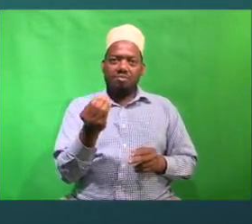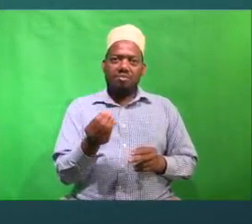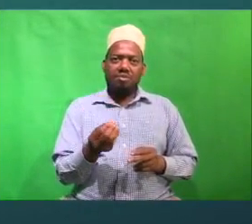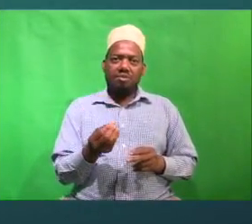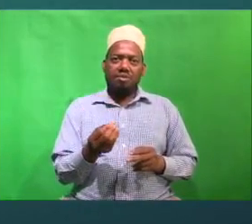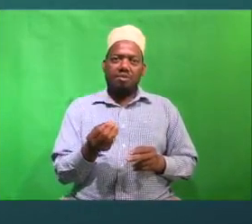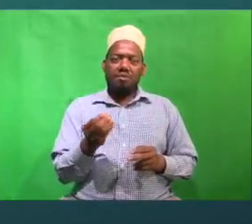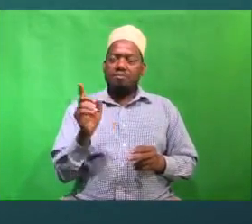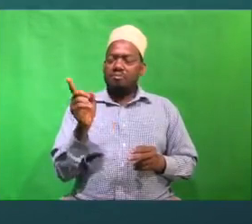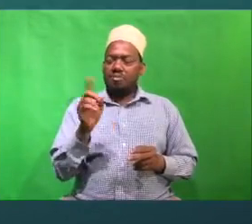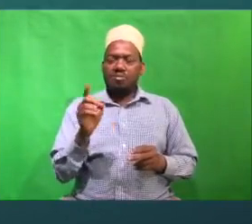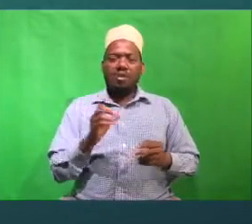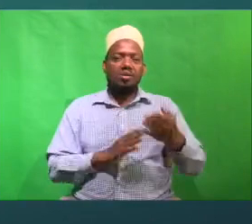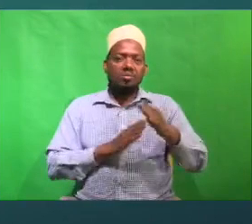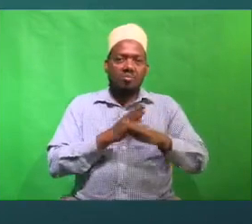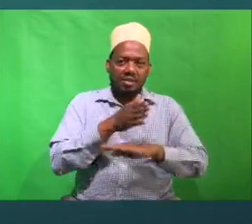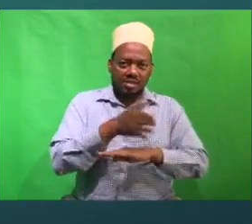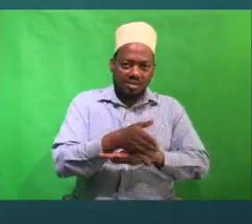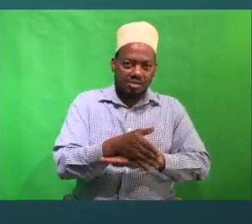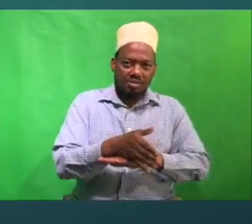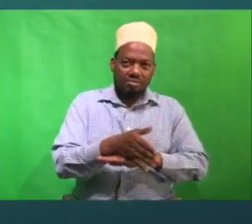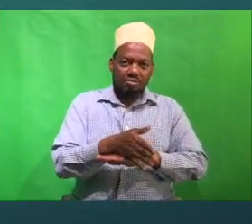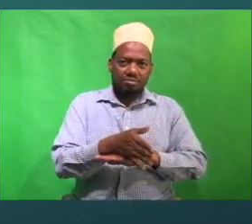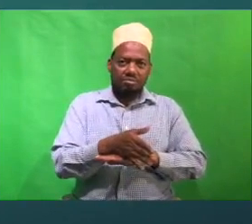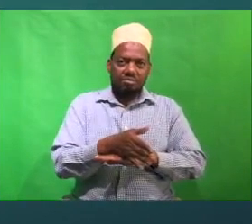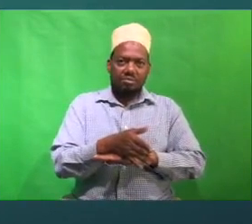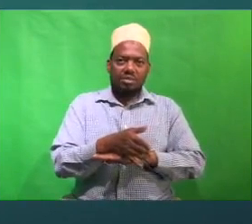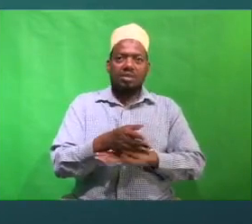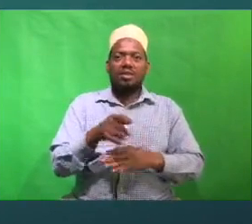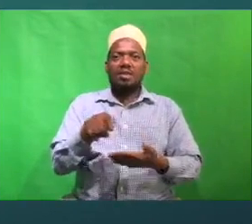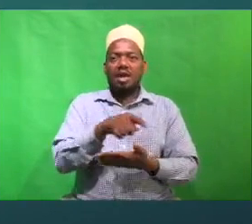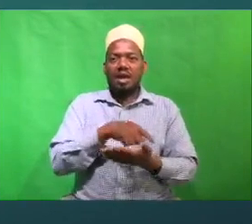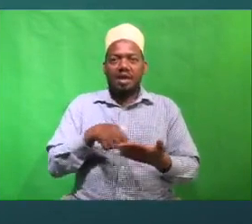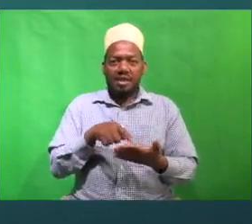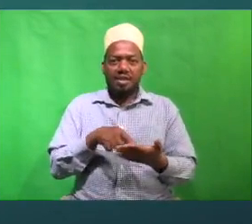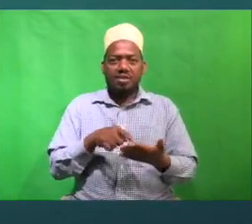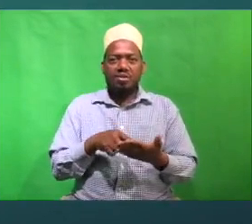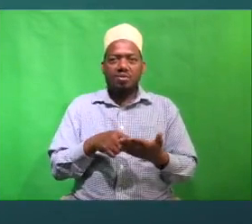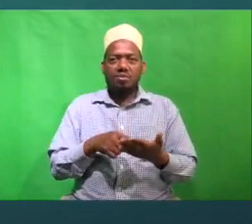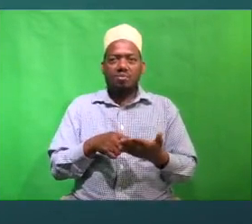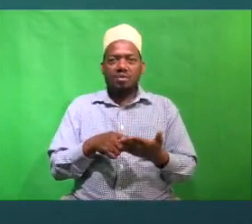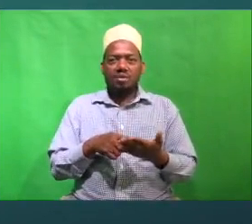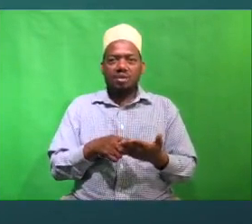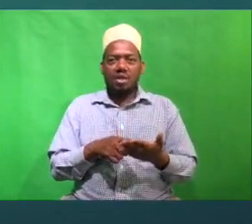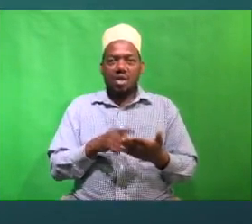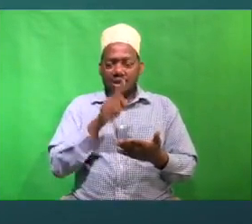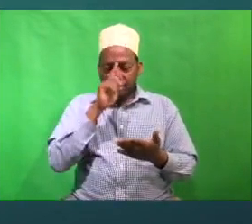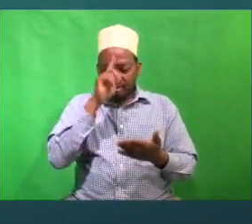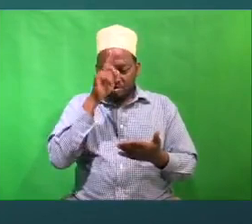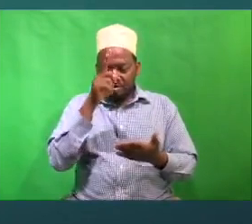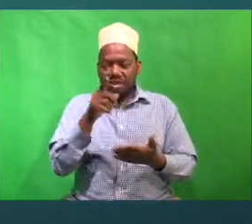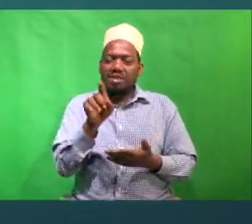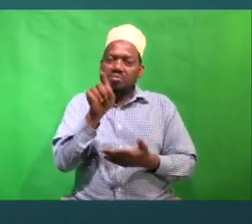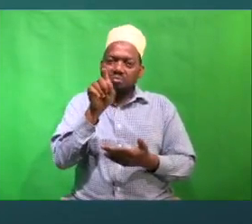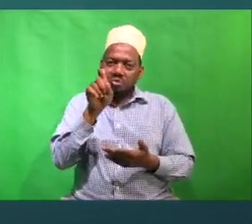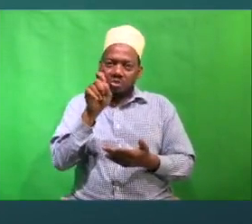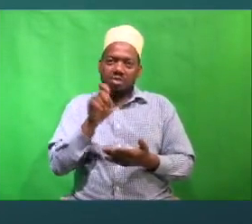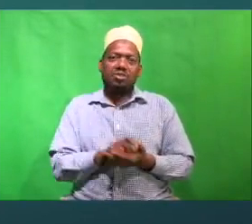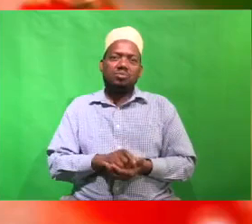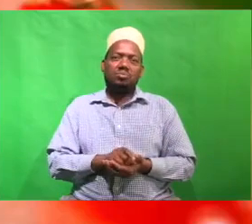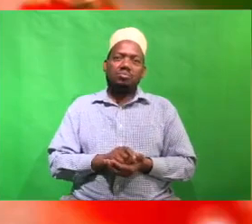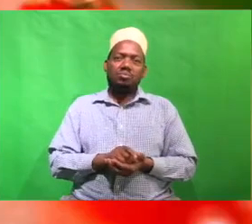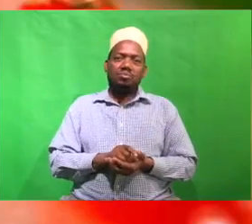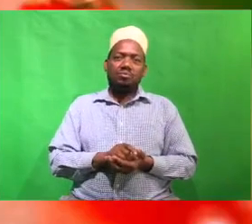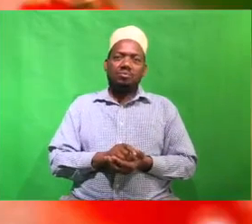people are not settled or away, and few in the area experience mosquito. You